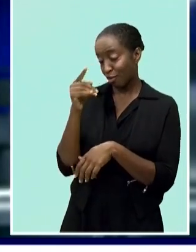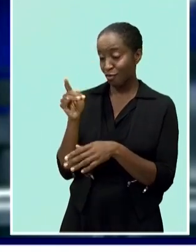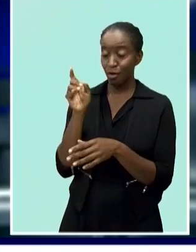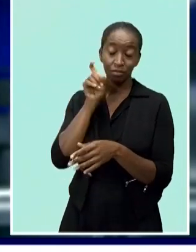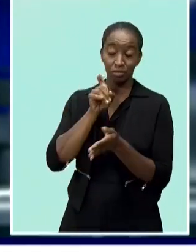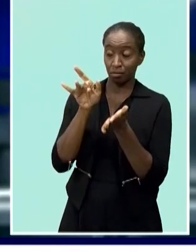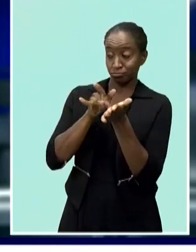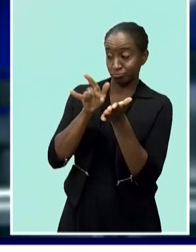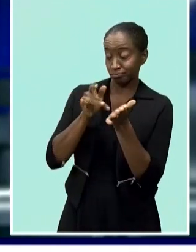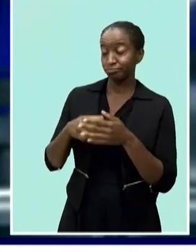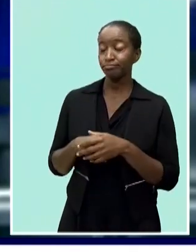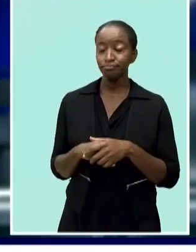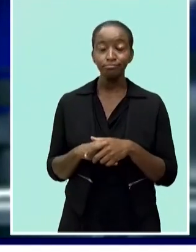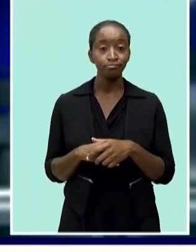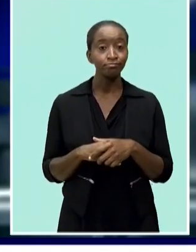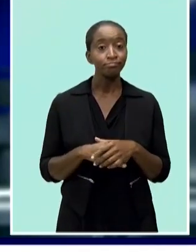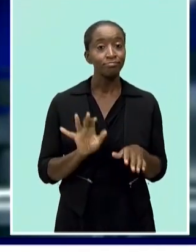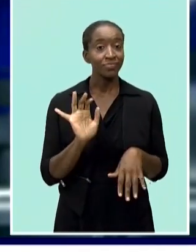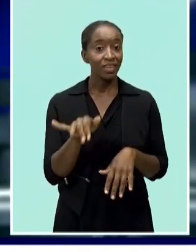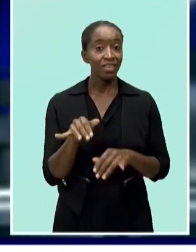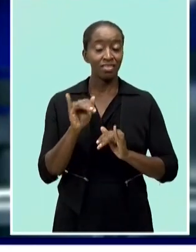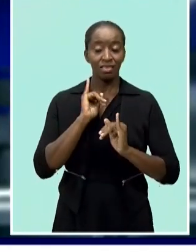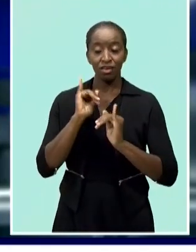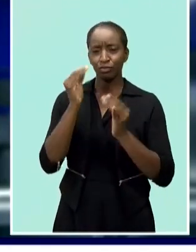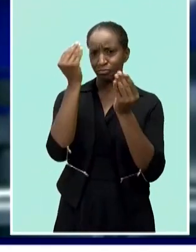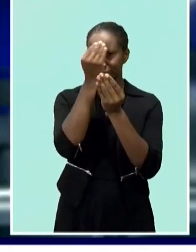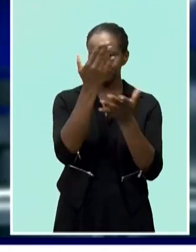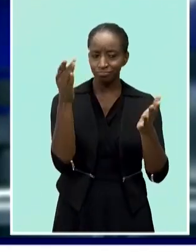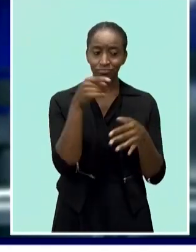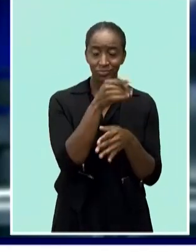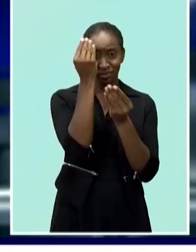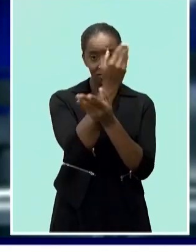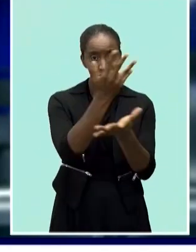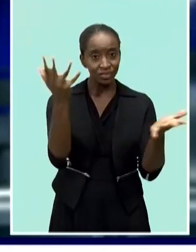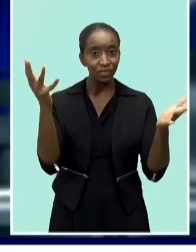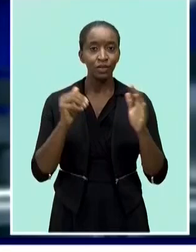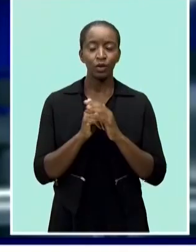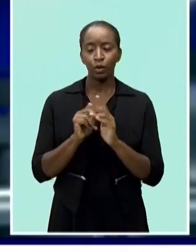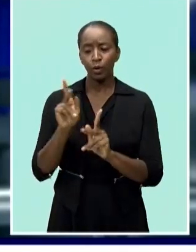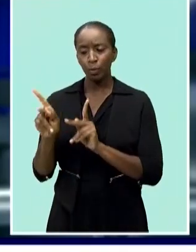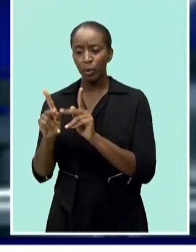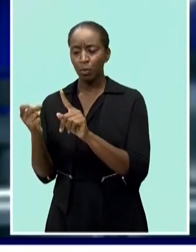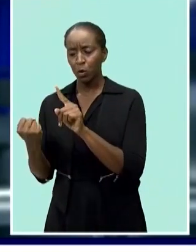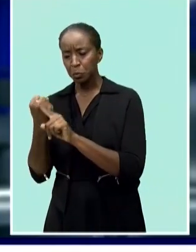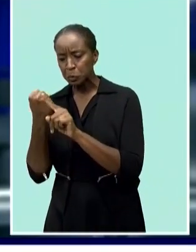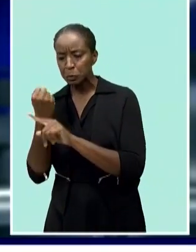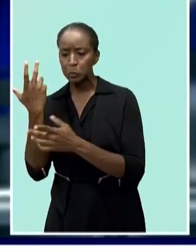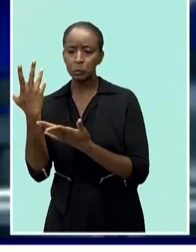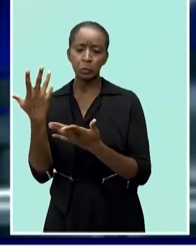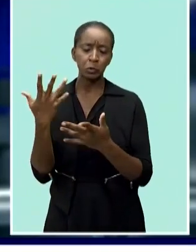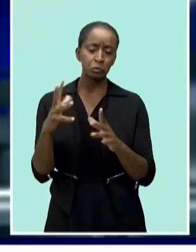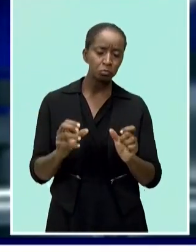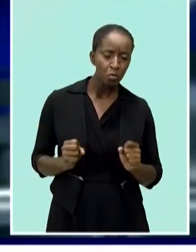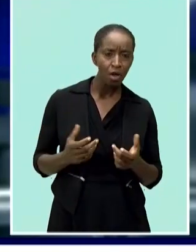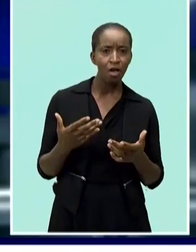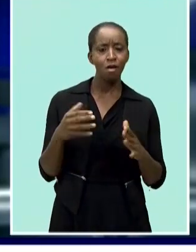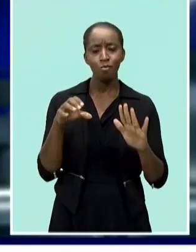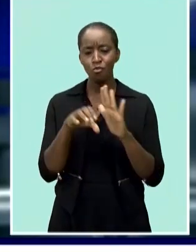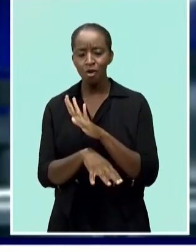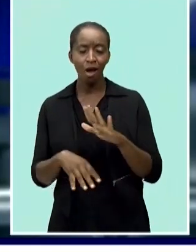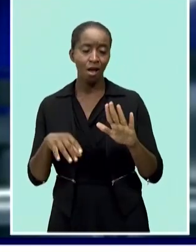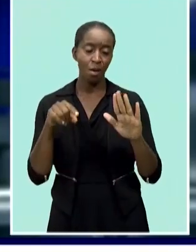Well, Lisa, that was pretty much the message Ms. Ramsey wanted to get out, that it's usually a cycle when it comes to most of these offenders, and people really should do